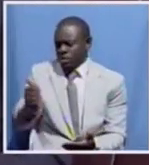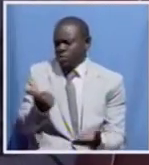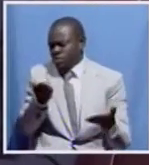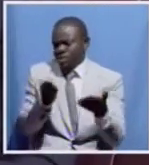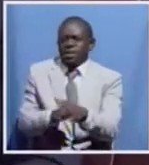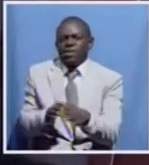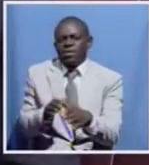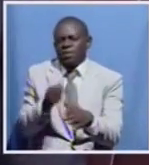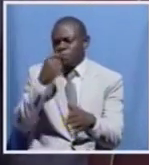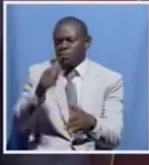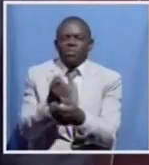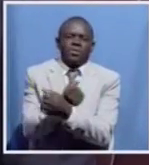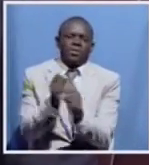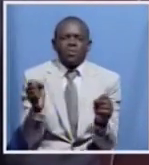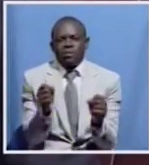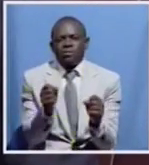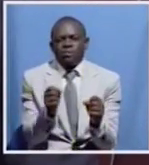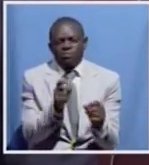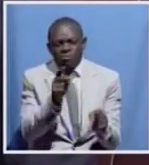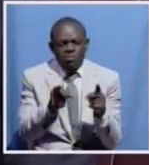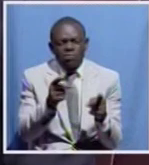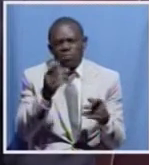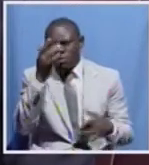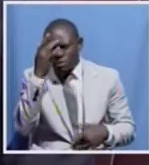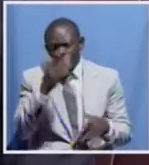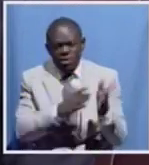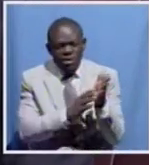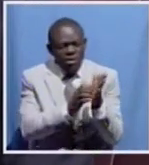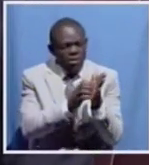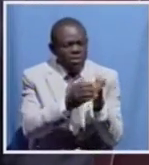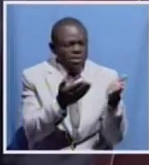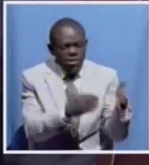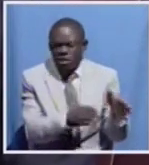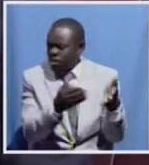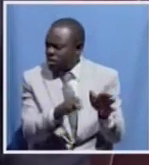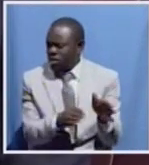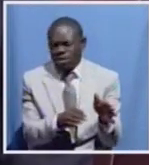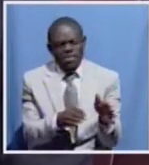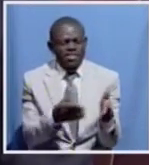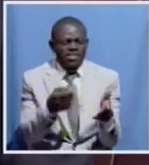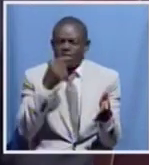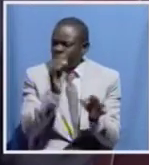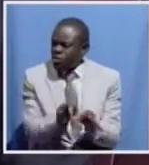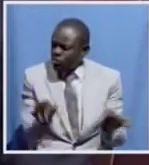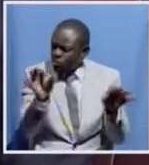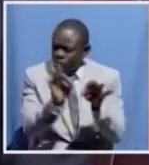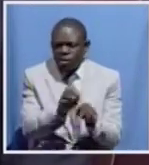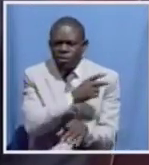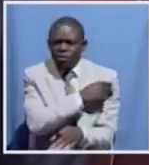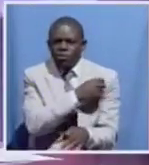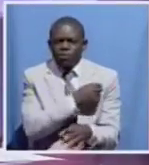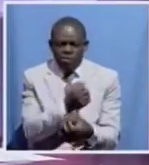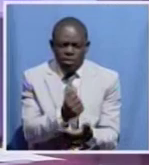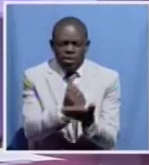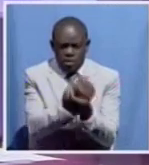diseases, I personally think it is something that you need to do, because we need to grow a population, and also we need worth